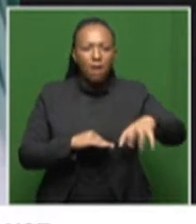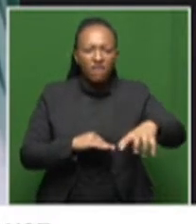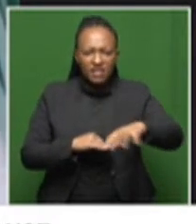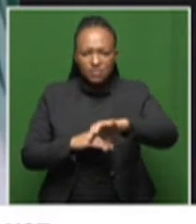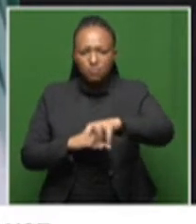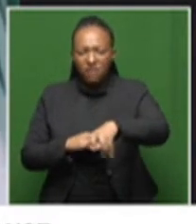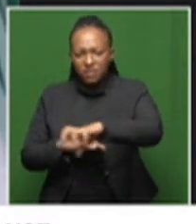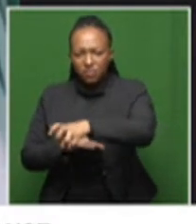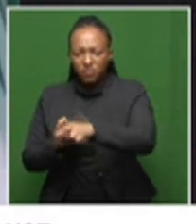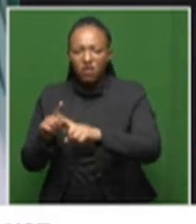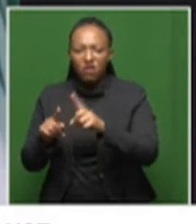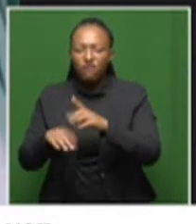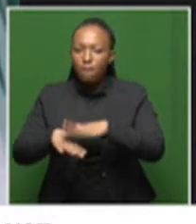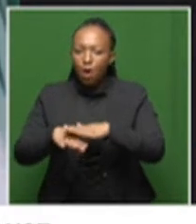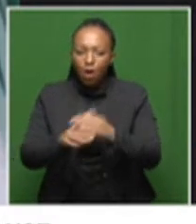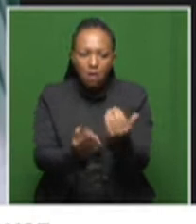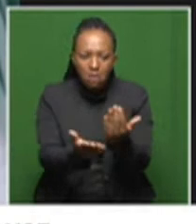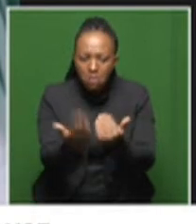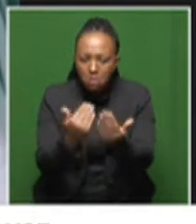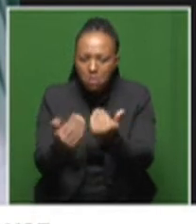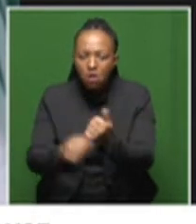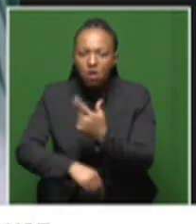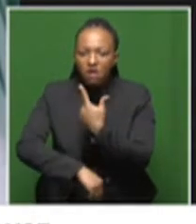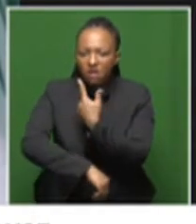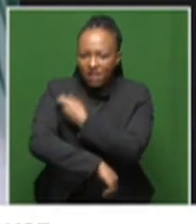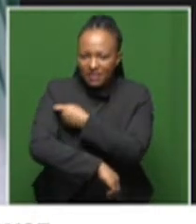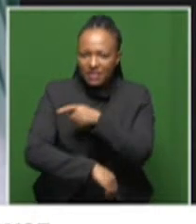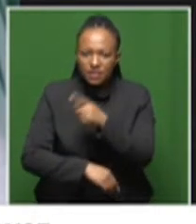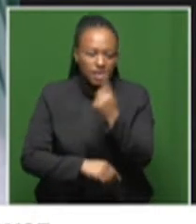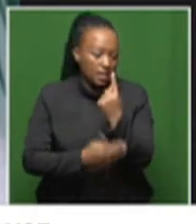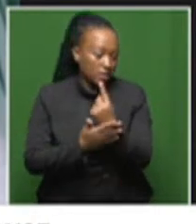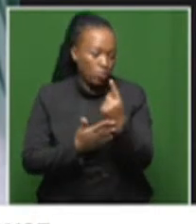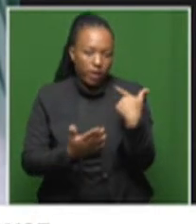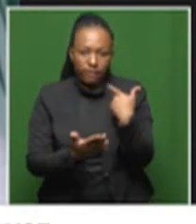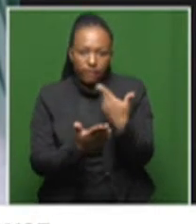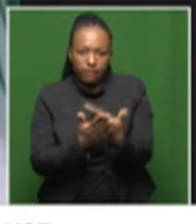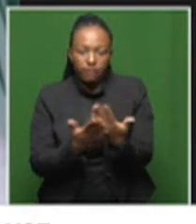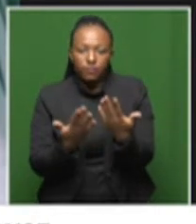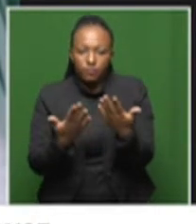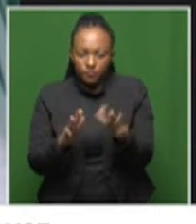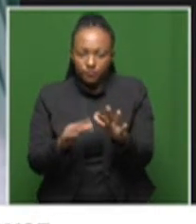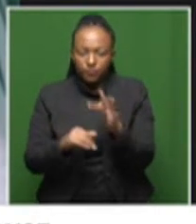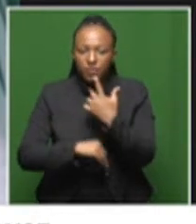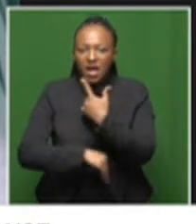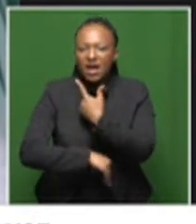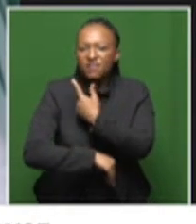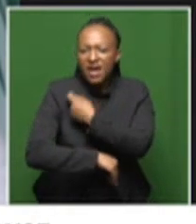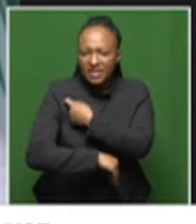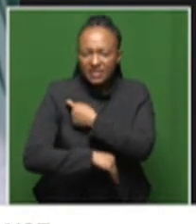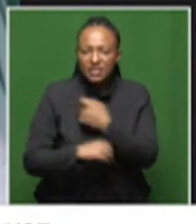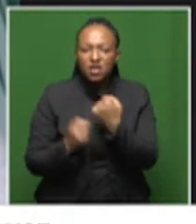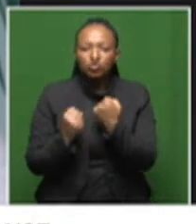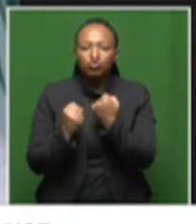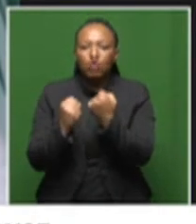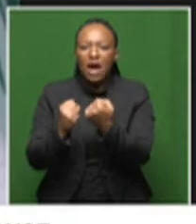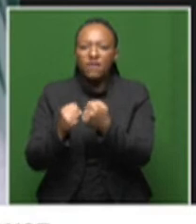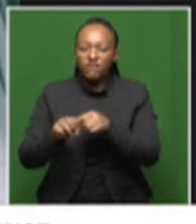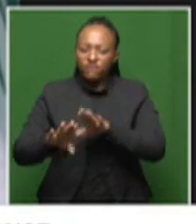increased mobilization for vaccination. Of note this week is the vaccine drive-through in